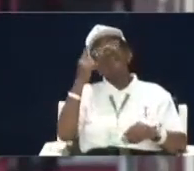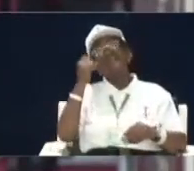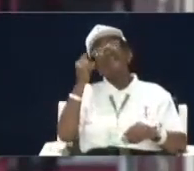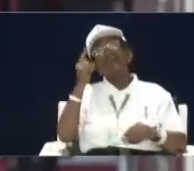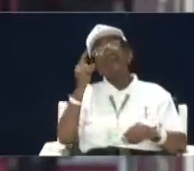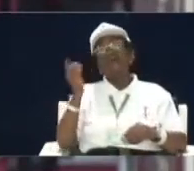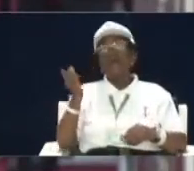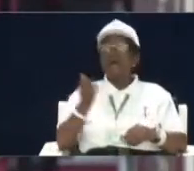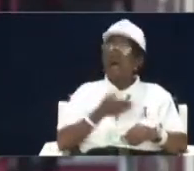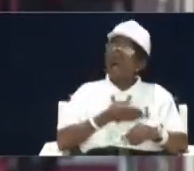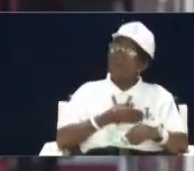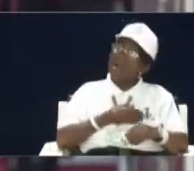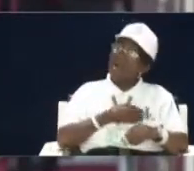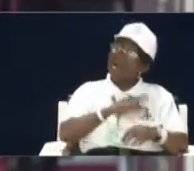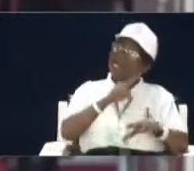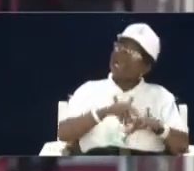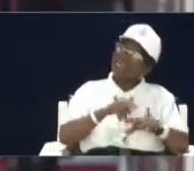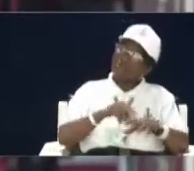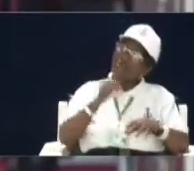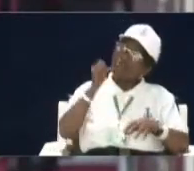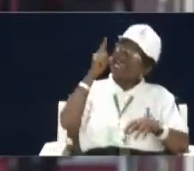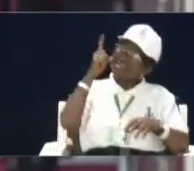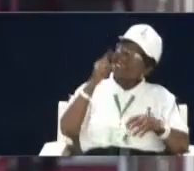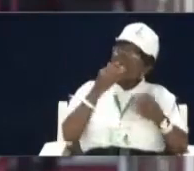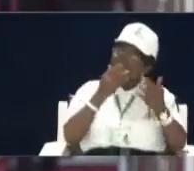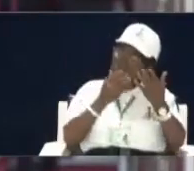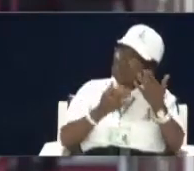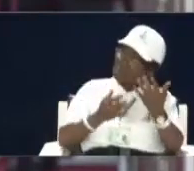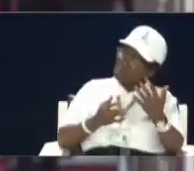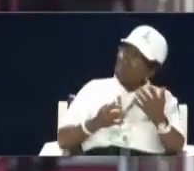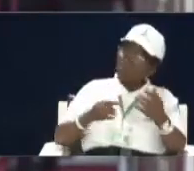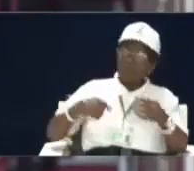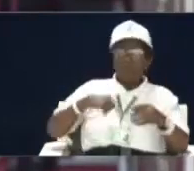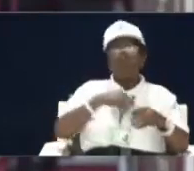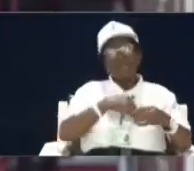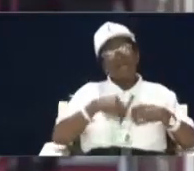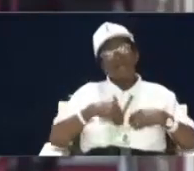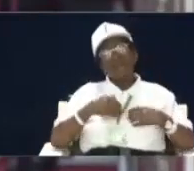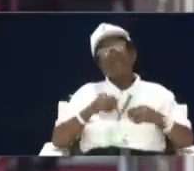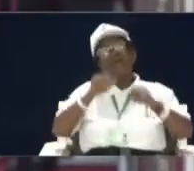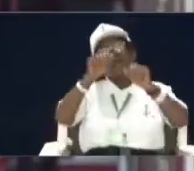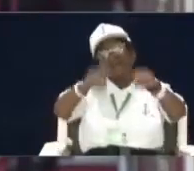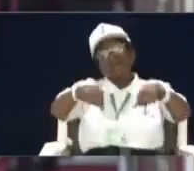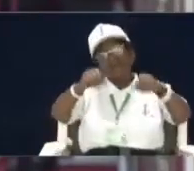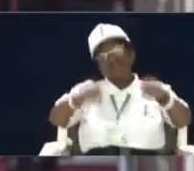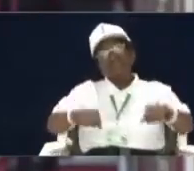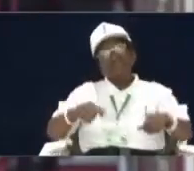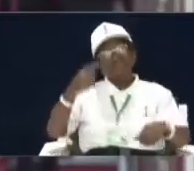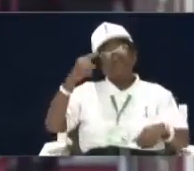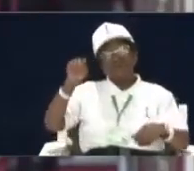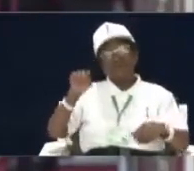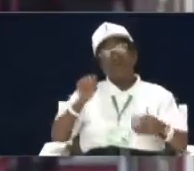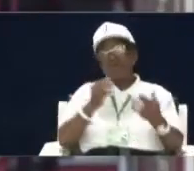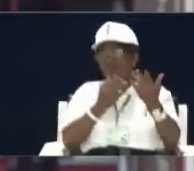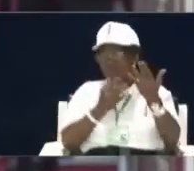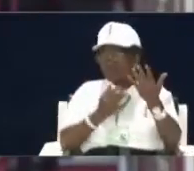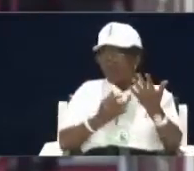understands sorrow. We have capacity for sorrow. When it comes to joy,